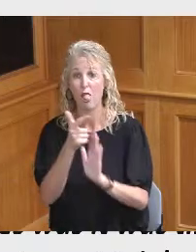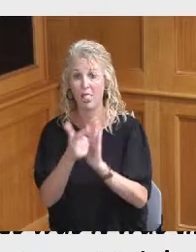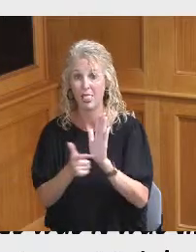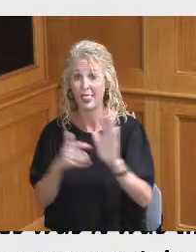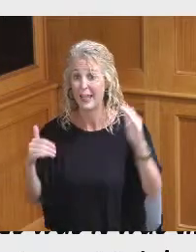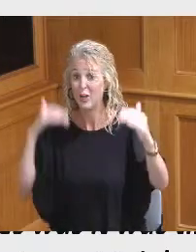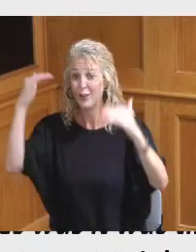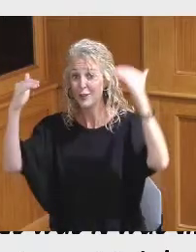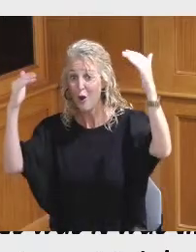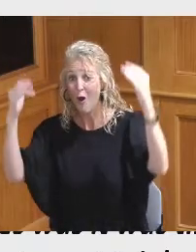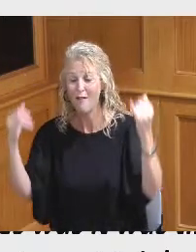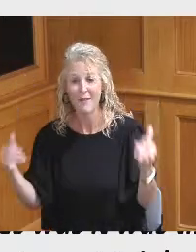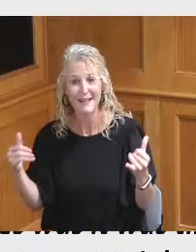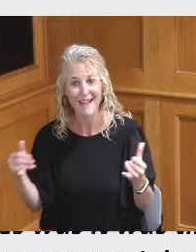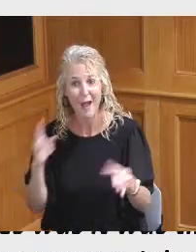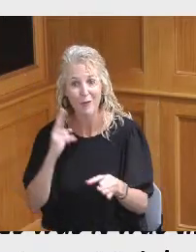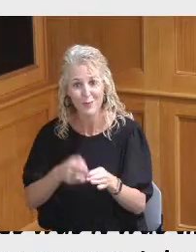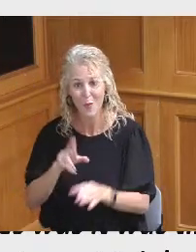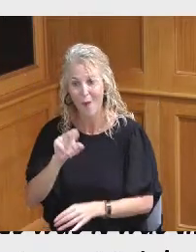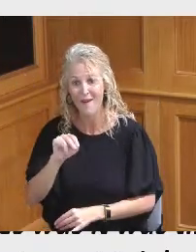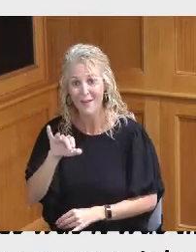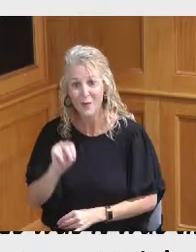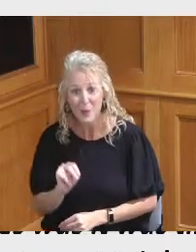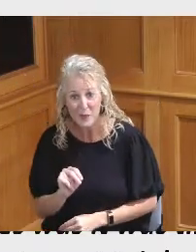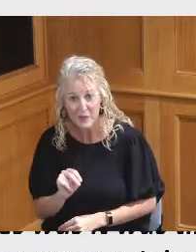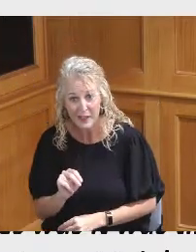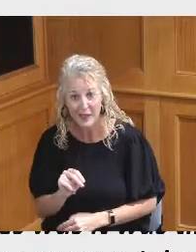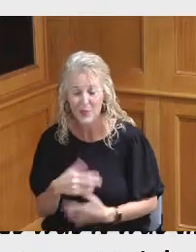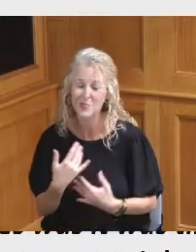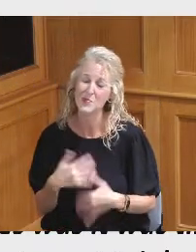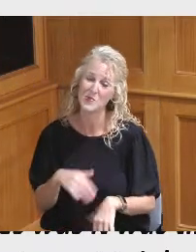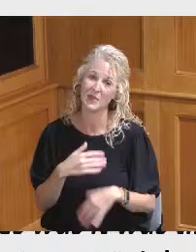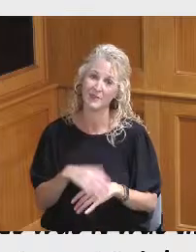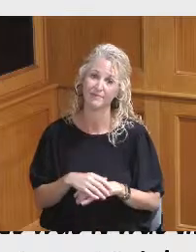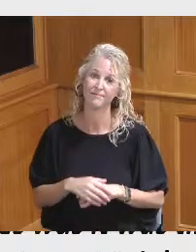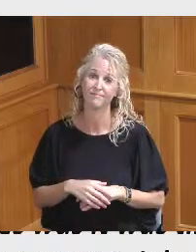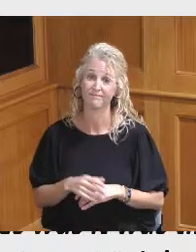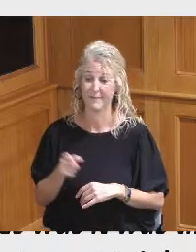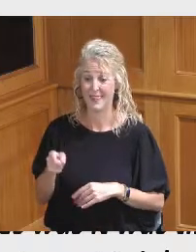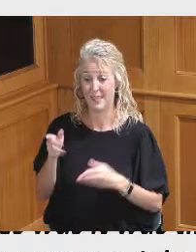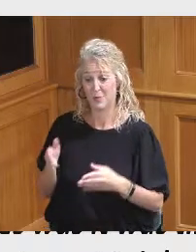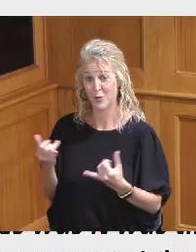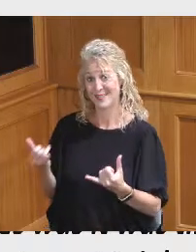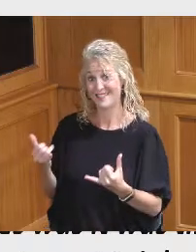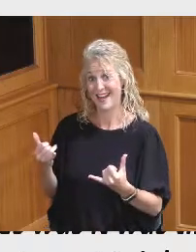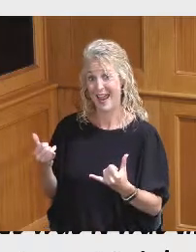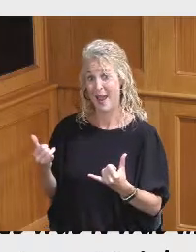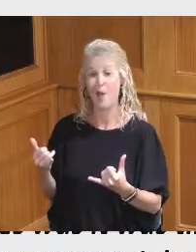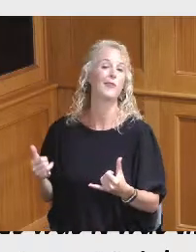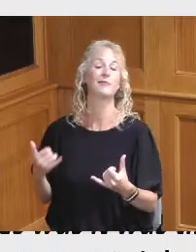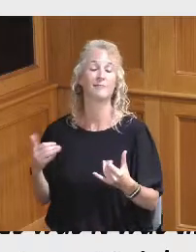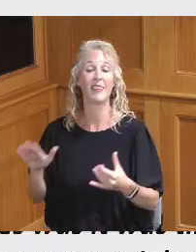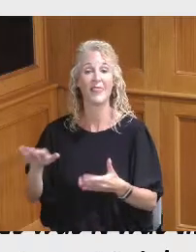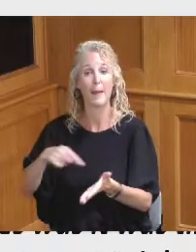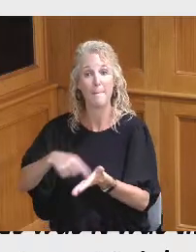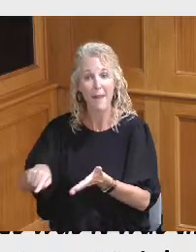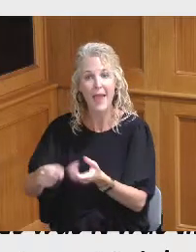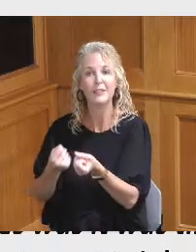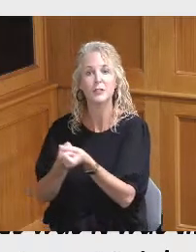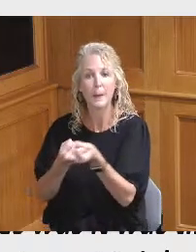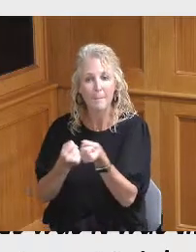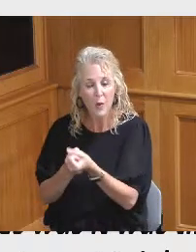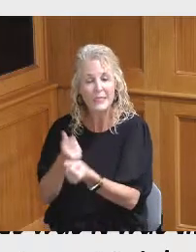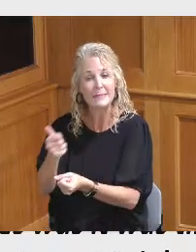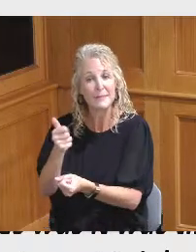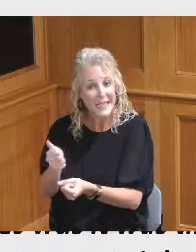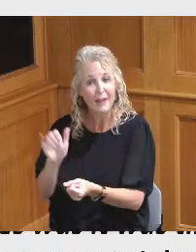local building trade union. He's actively living, has a living wage, and supports his